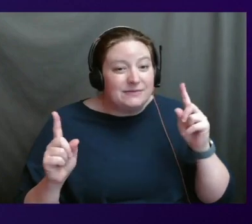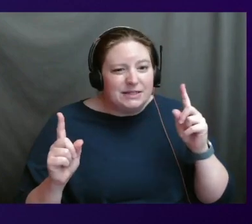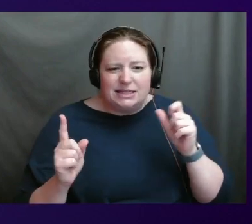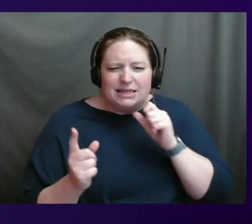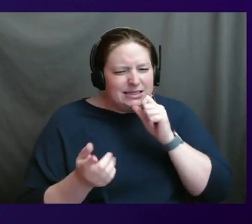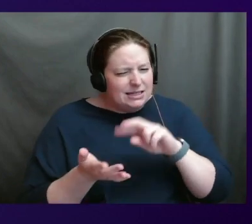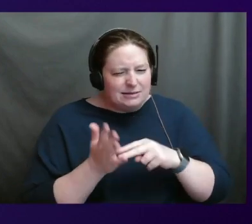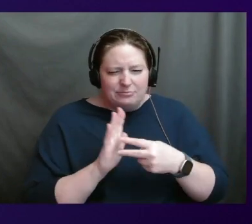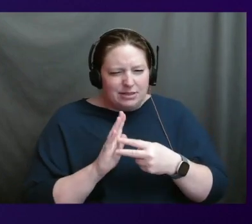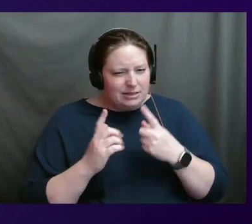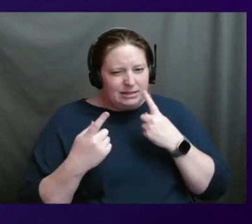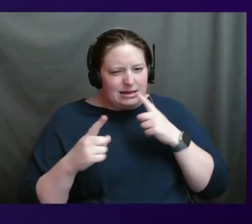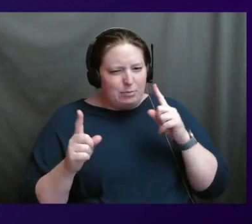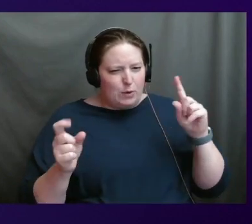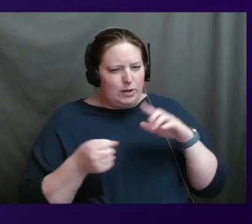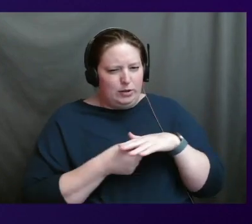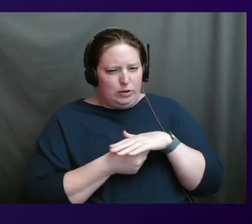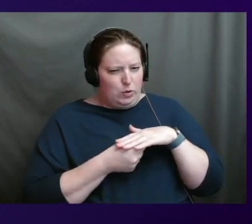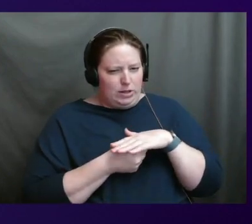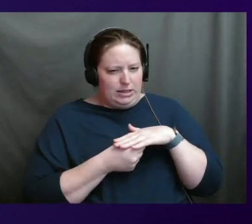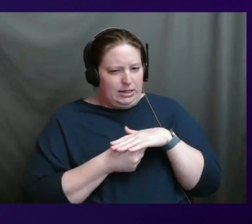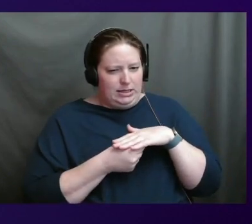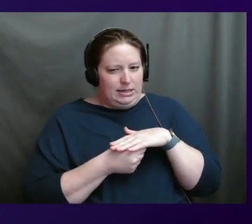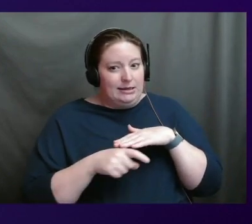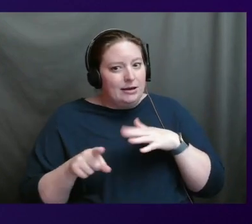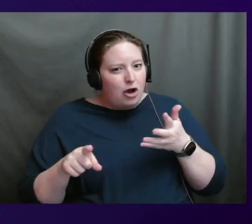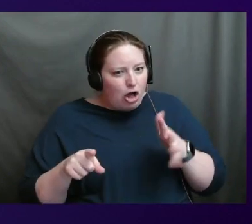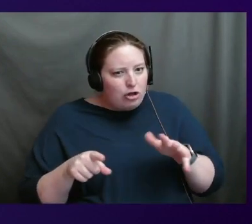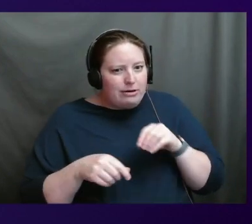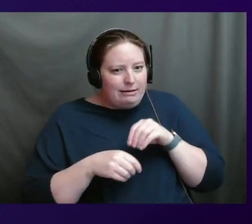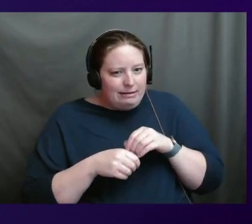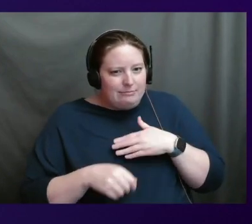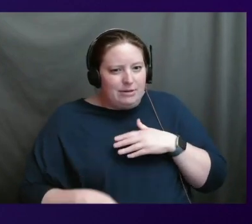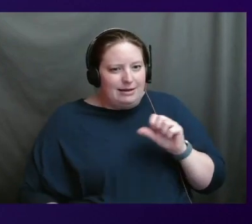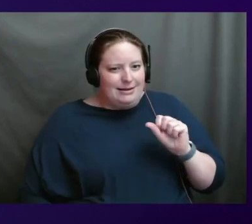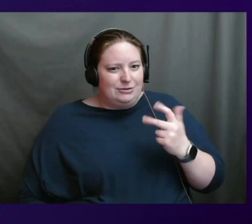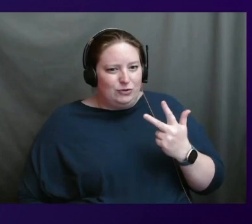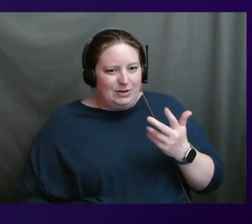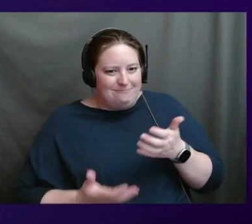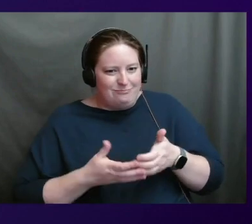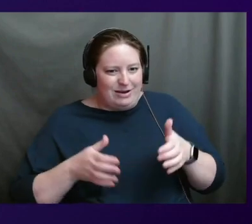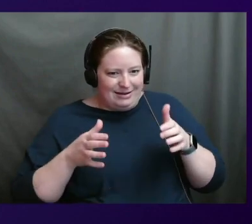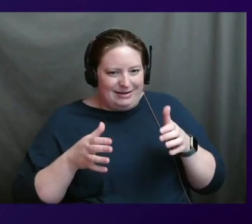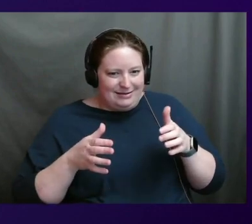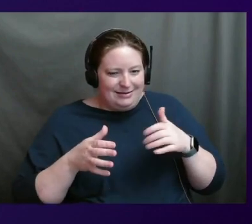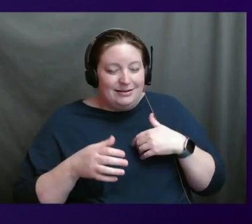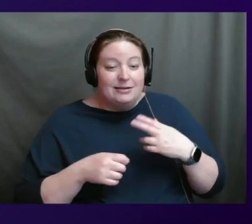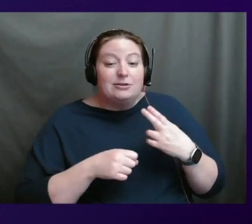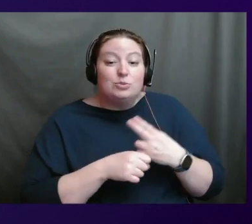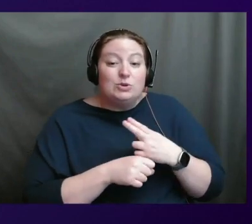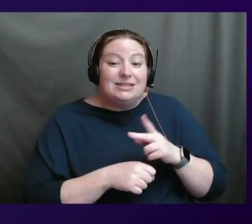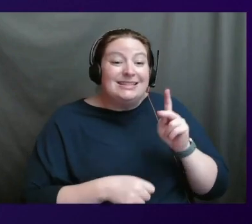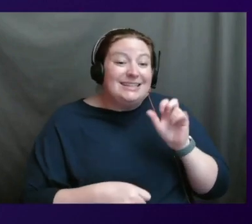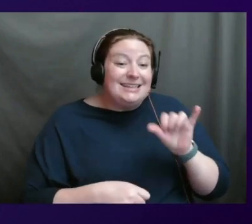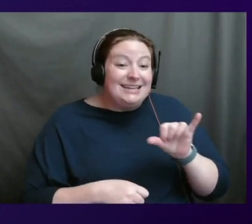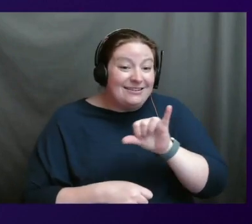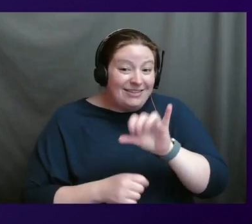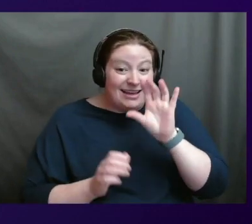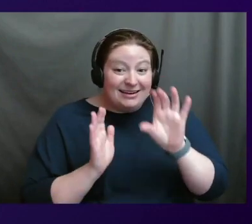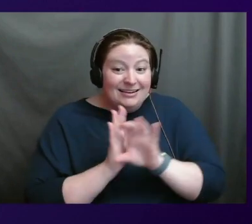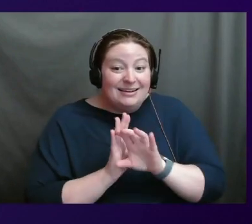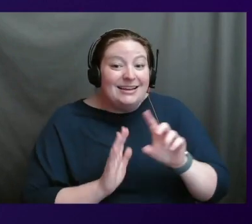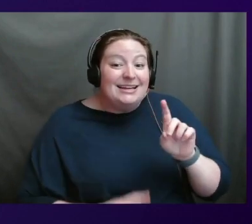uploaded locally. This is already in my S3 bucket. Oh, wow. Okay. So I'm using the key of this image, in this case, devday